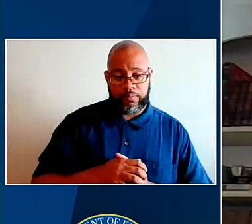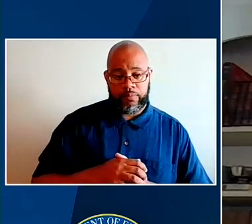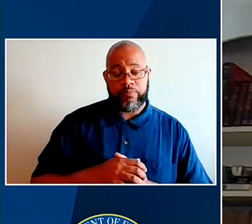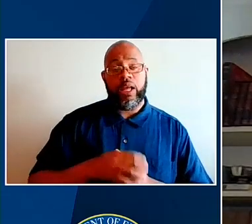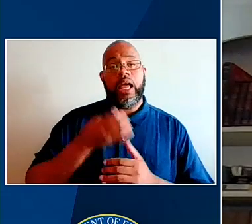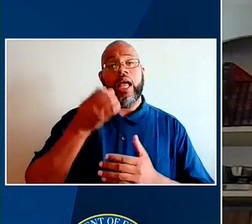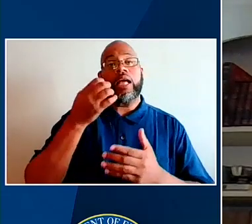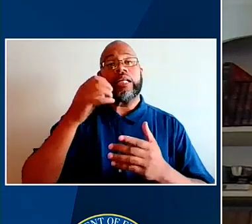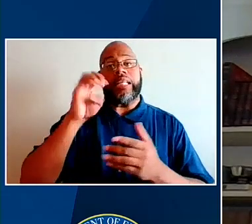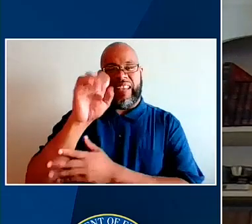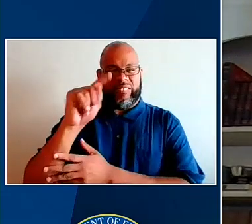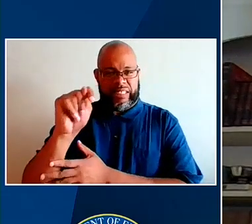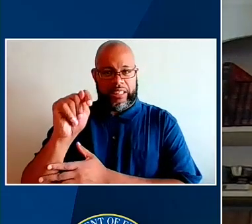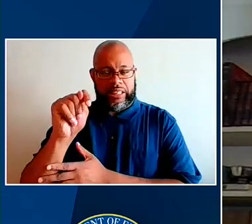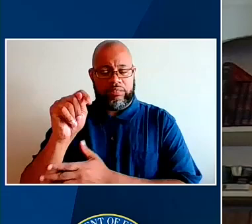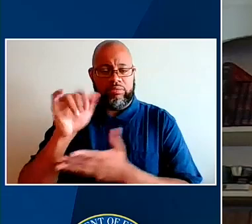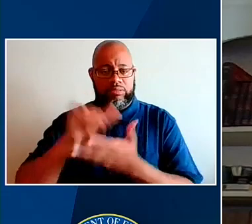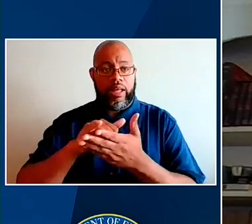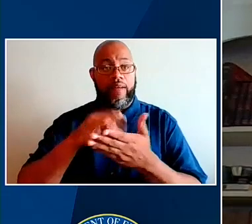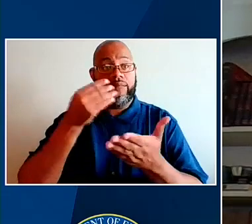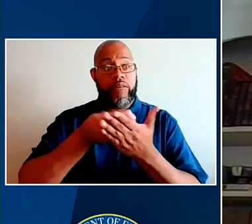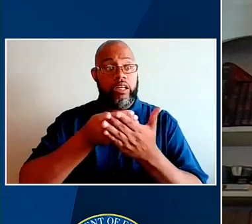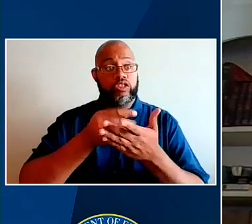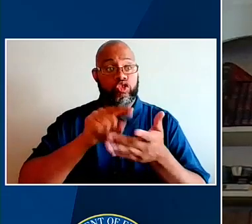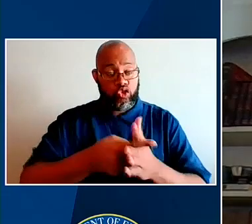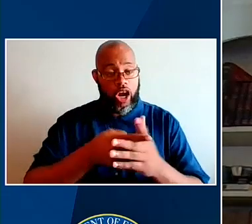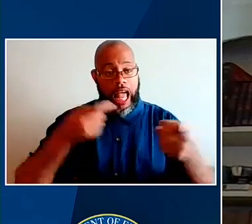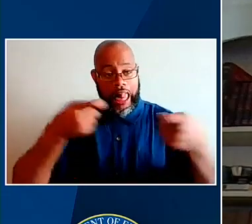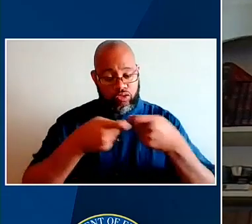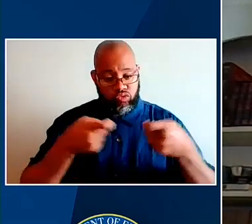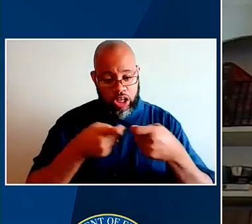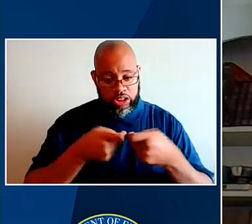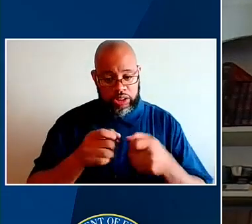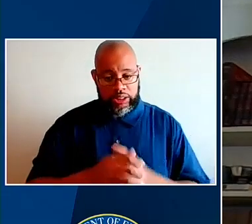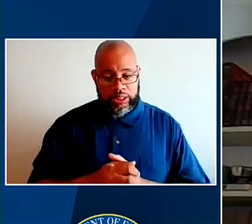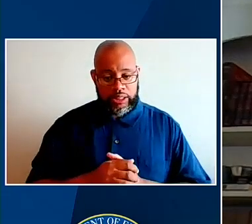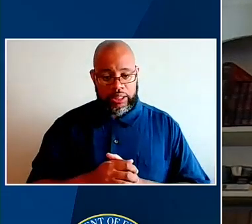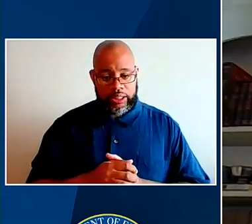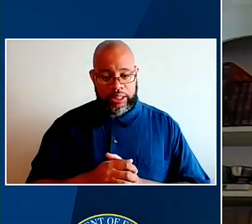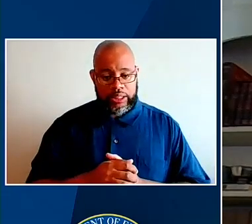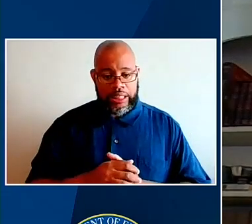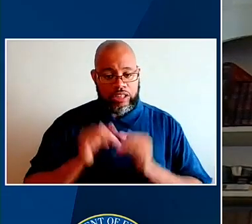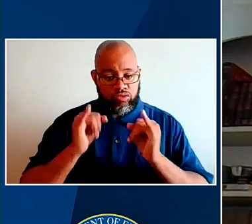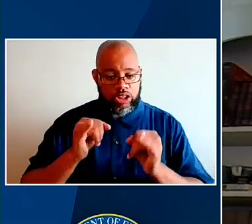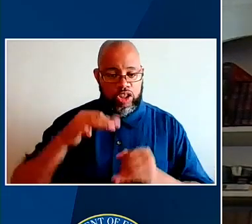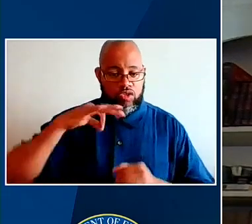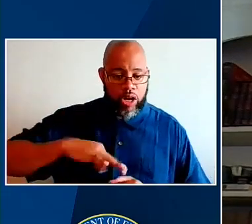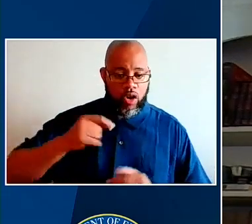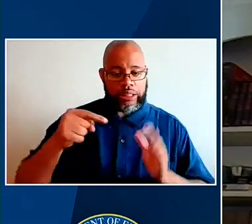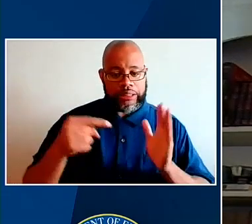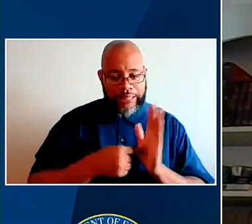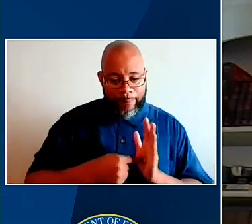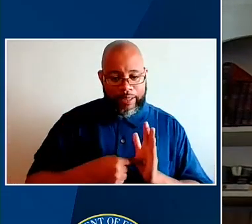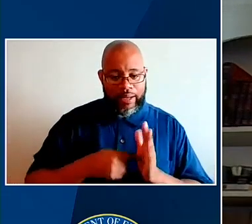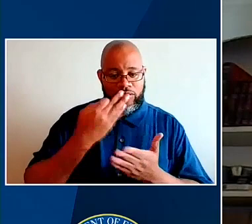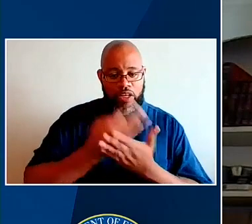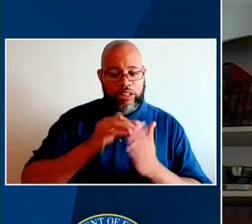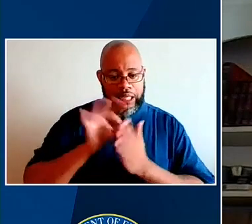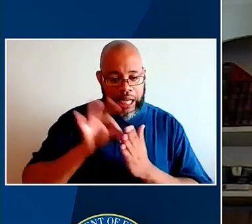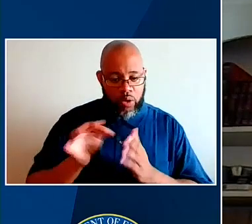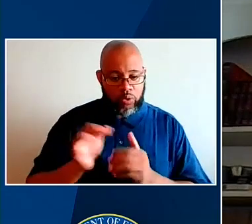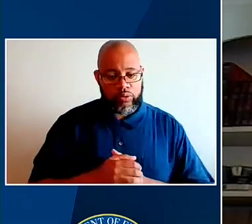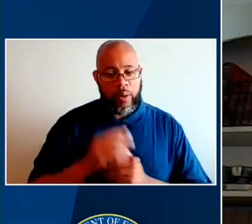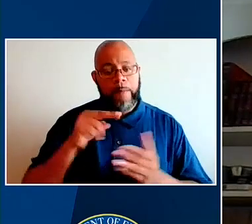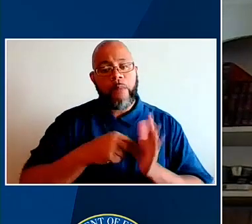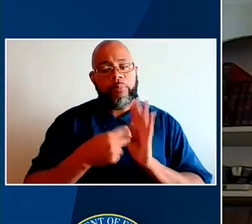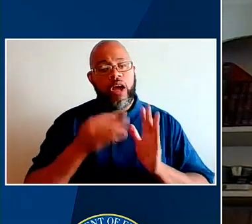means transactions initiated electronically, instructing the crediting or debiting of financial account or institution's depository account for purposes